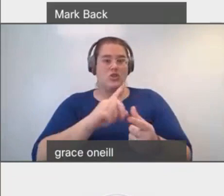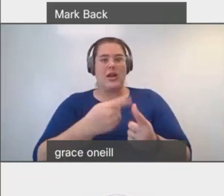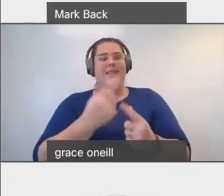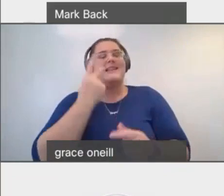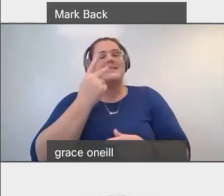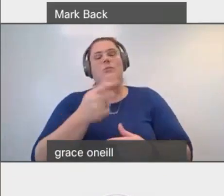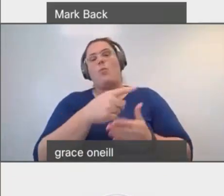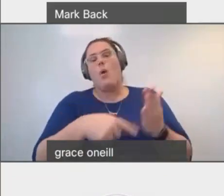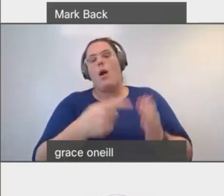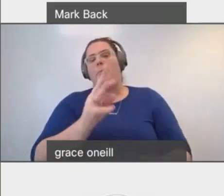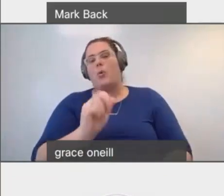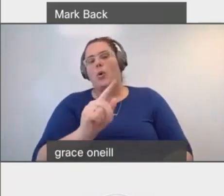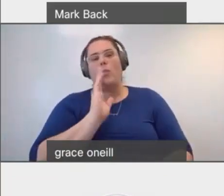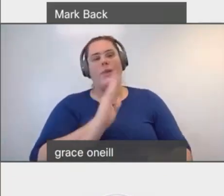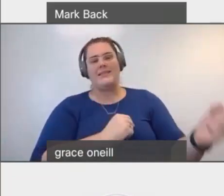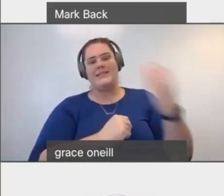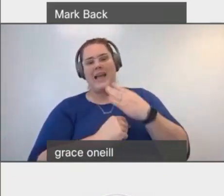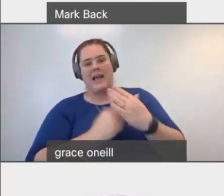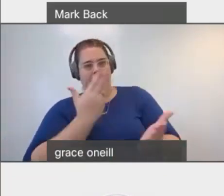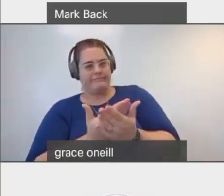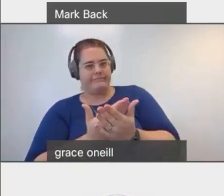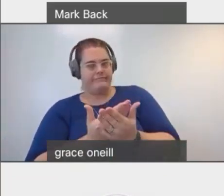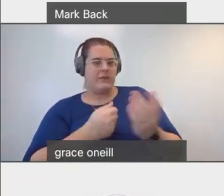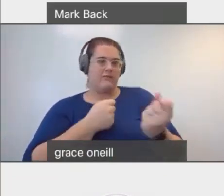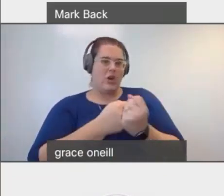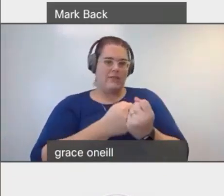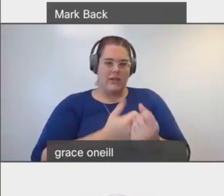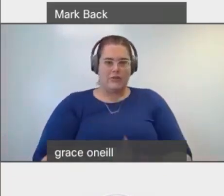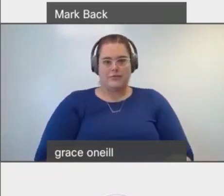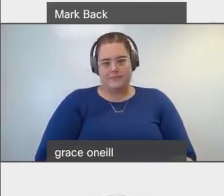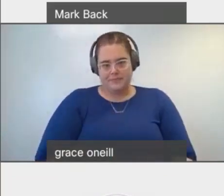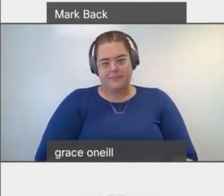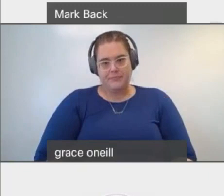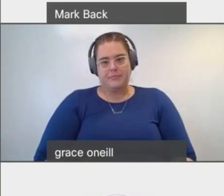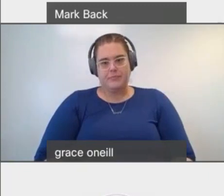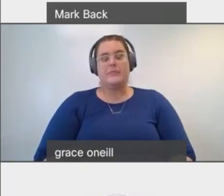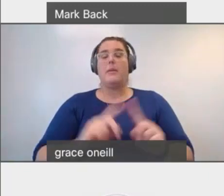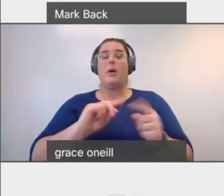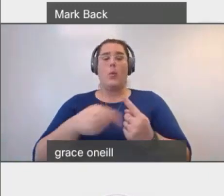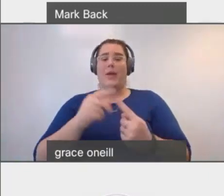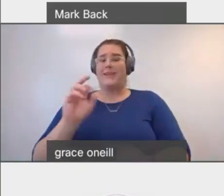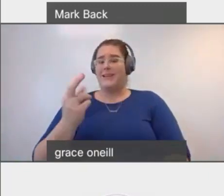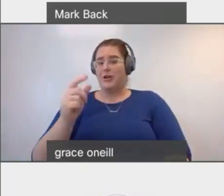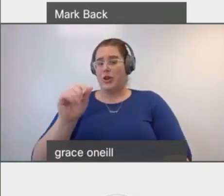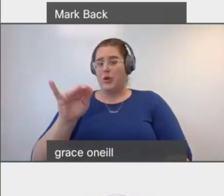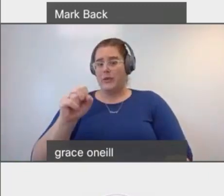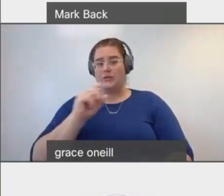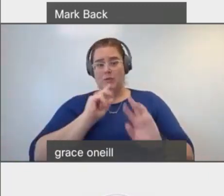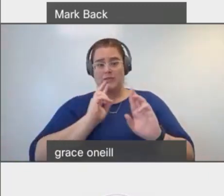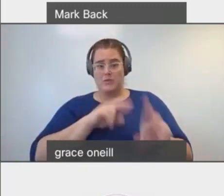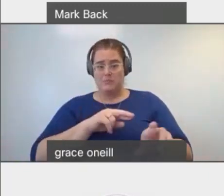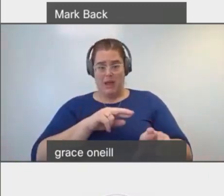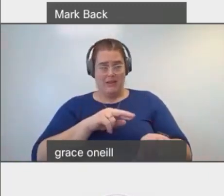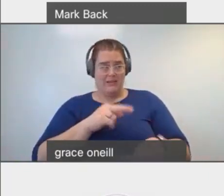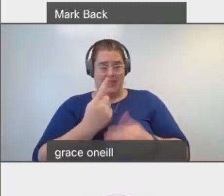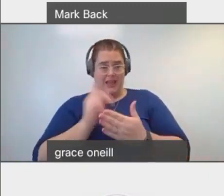portal. But as I say, when Dr. Lewis responded to this last week, she did indicate that there is something available